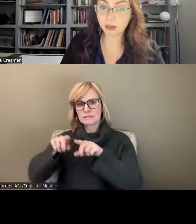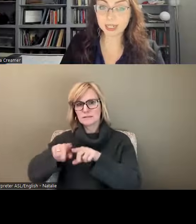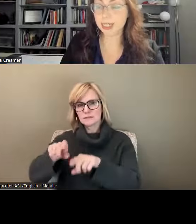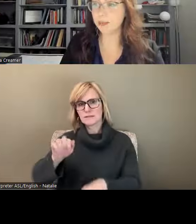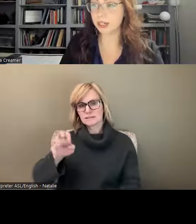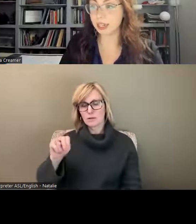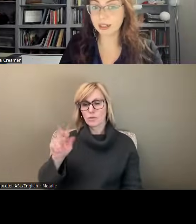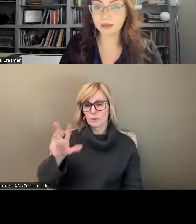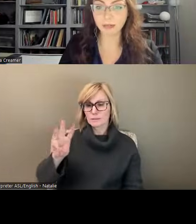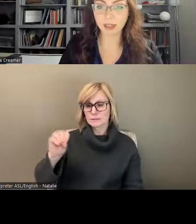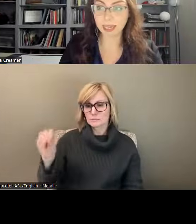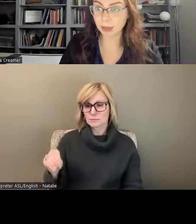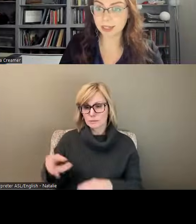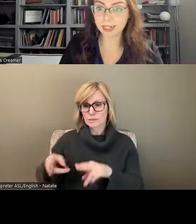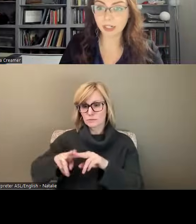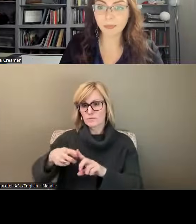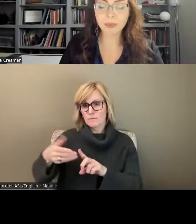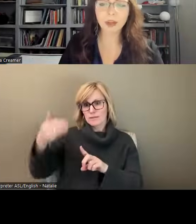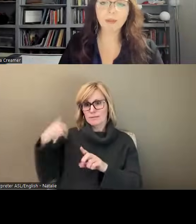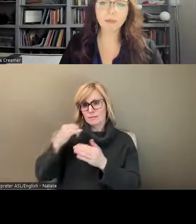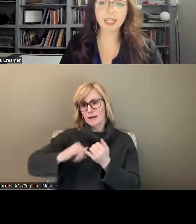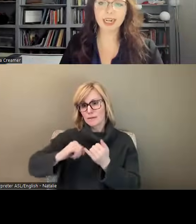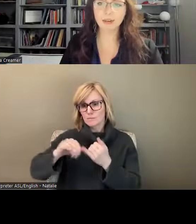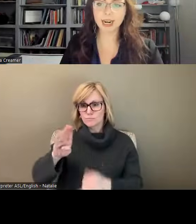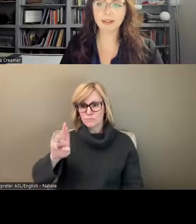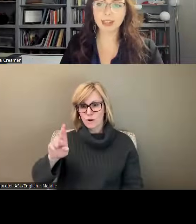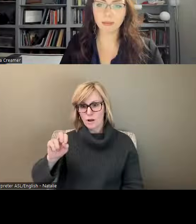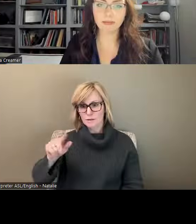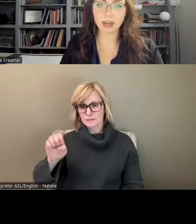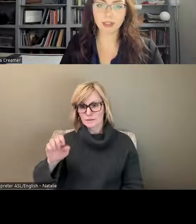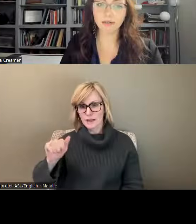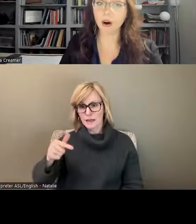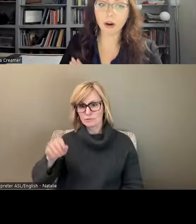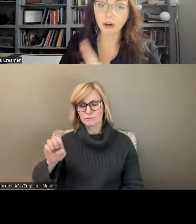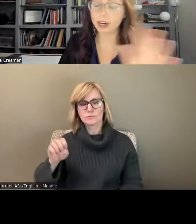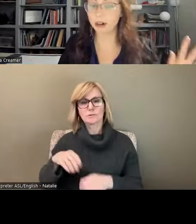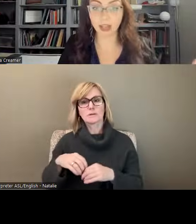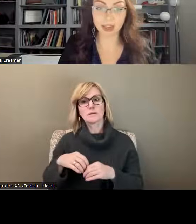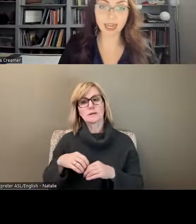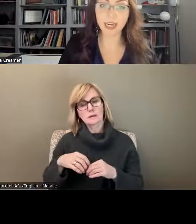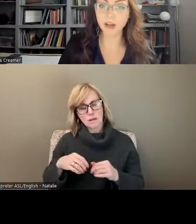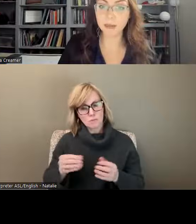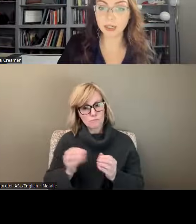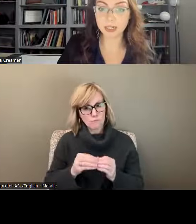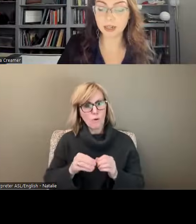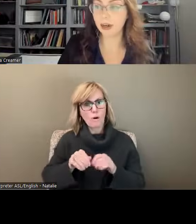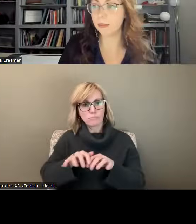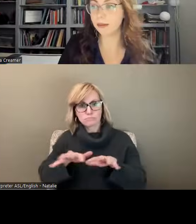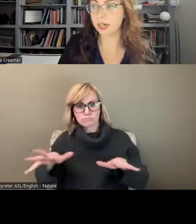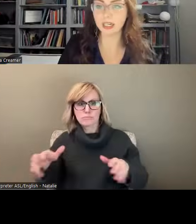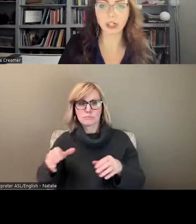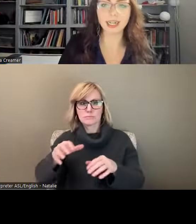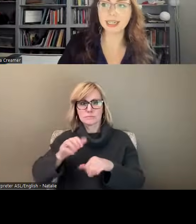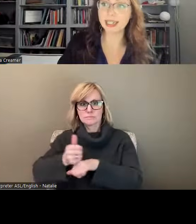by 36% from the late Bronze Age, representing a rate of settlement founding far greater than any other period